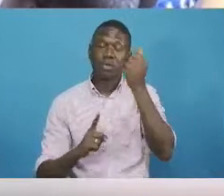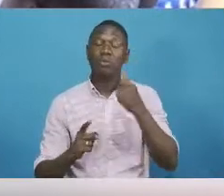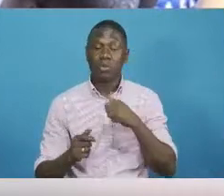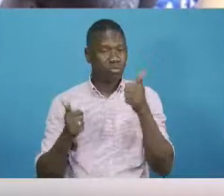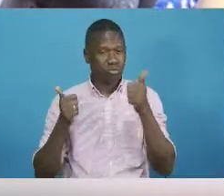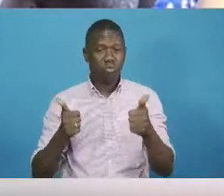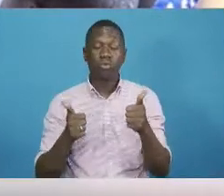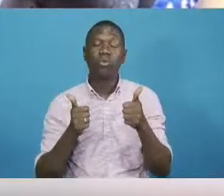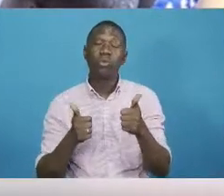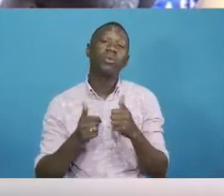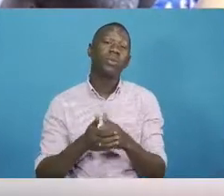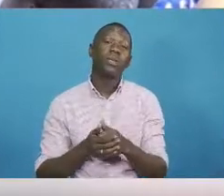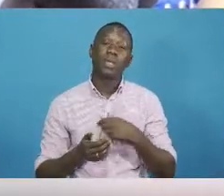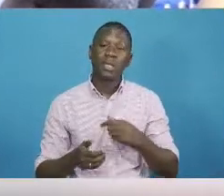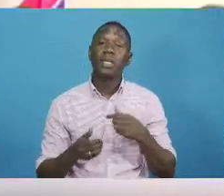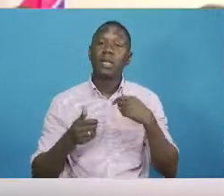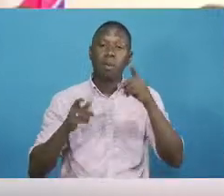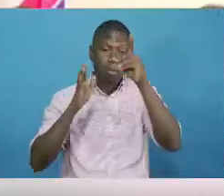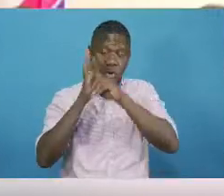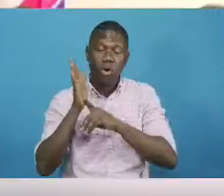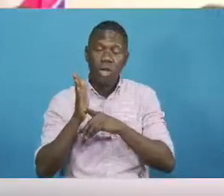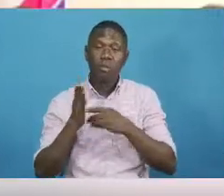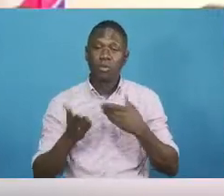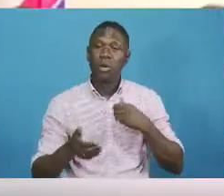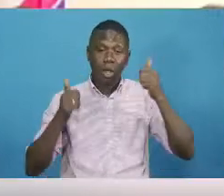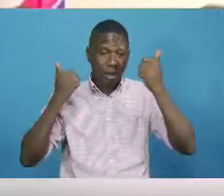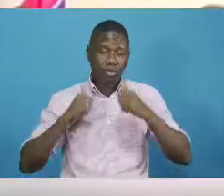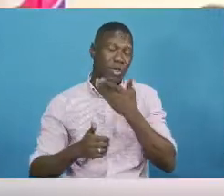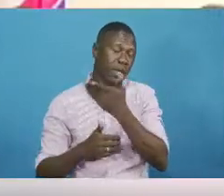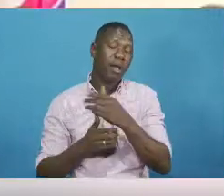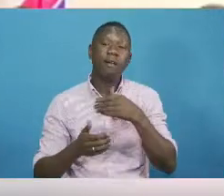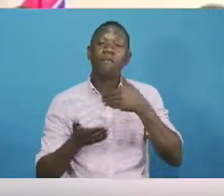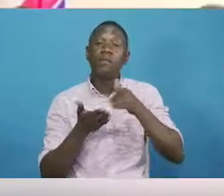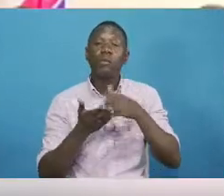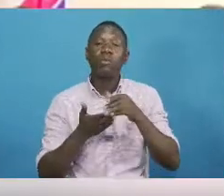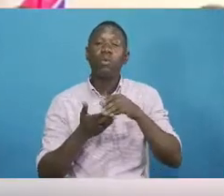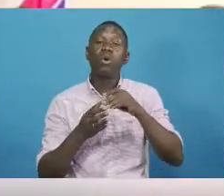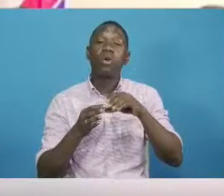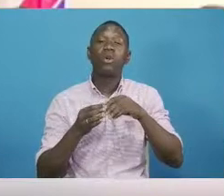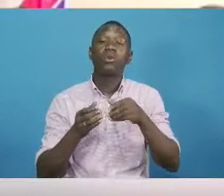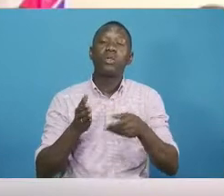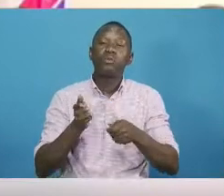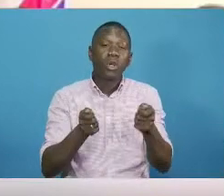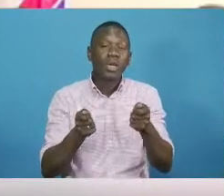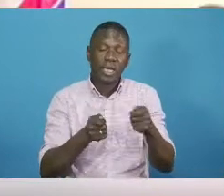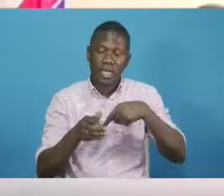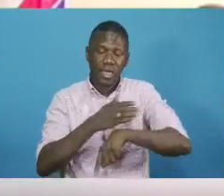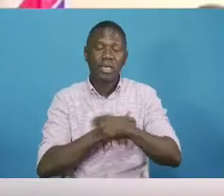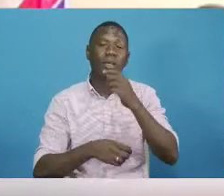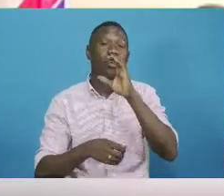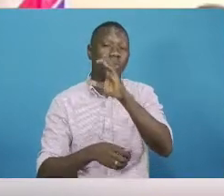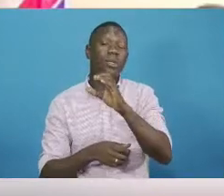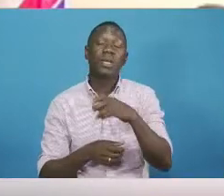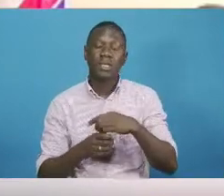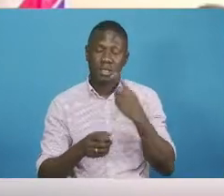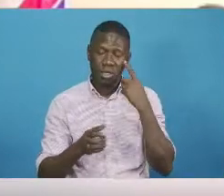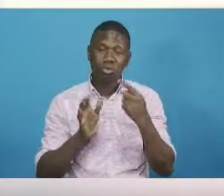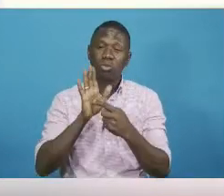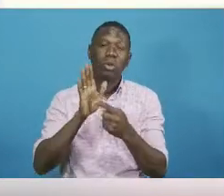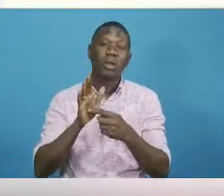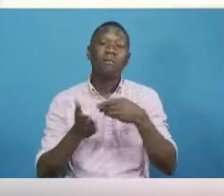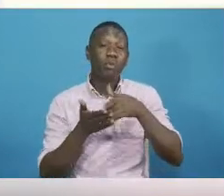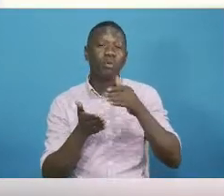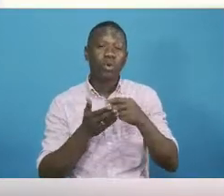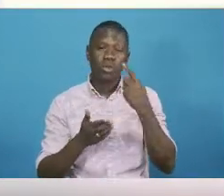instructors. The event, attended by the football stakeholders in the country, was described as a milestone as coaches play a key role in our